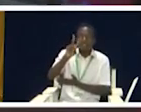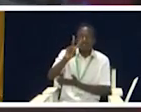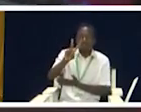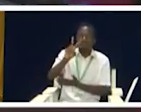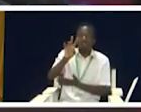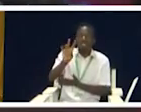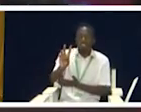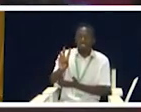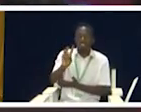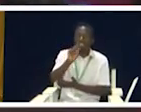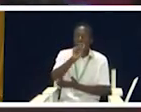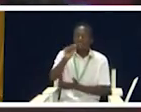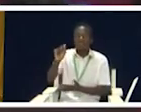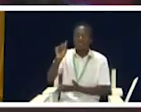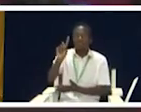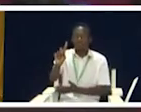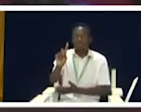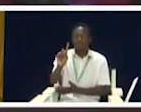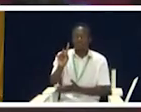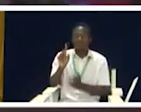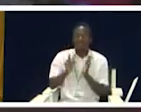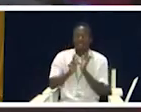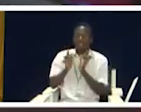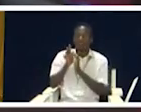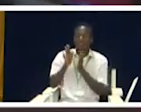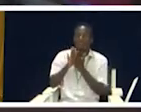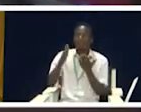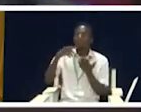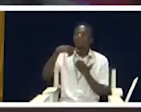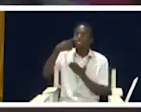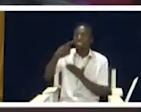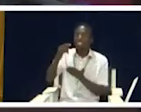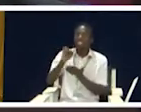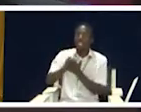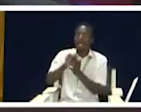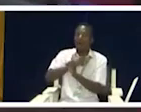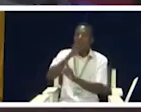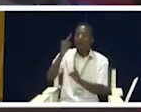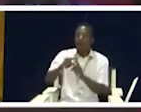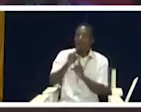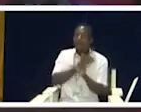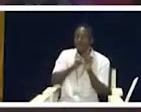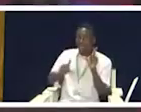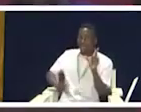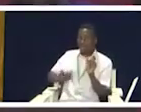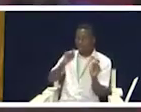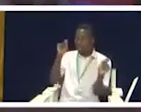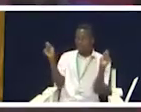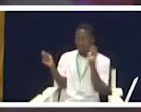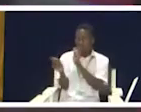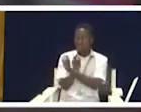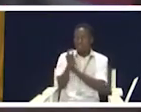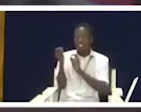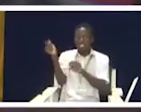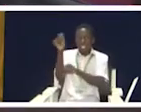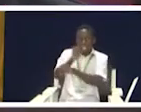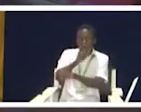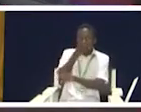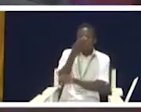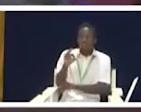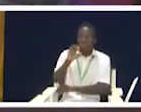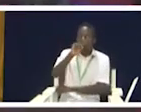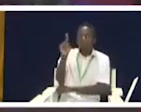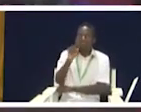Psalm 126 verse 1. The Bible says that when the Lord God turned again the captivity of Zion, were like them that